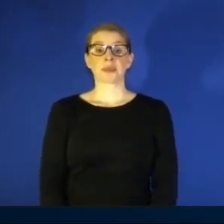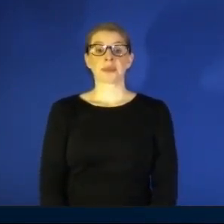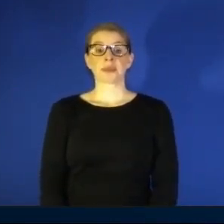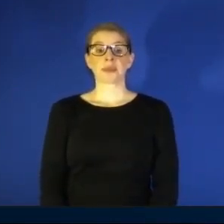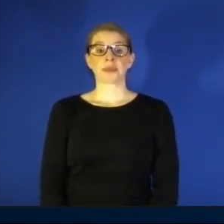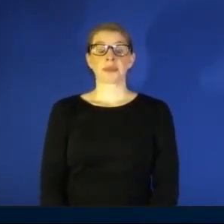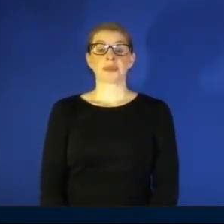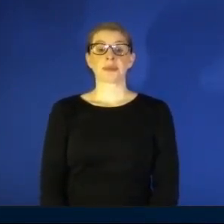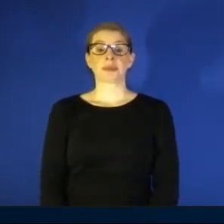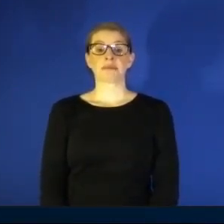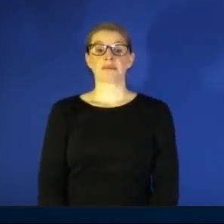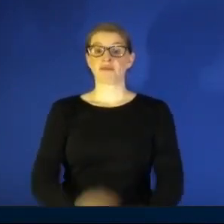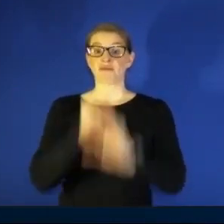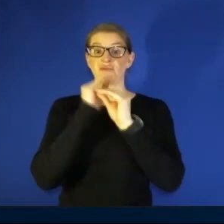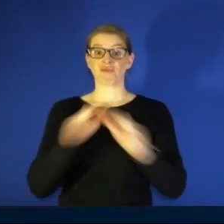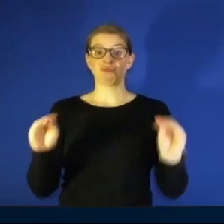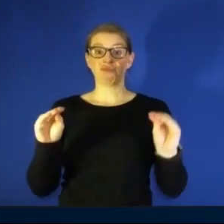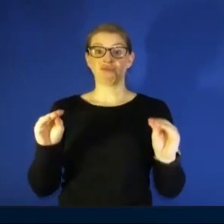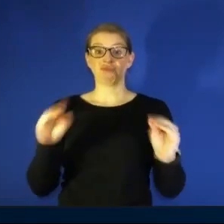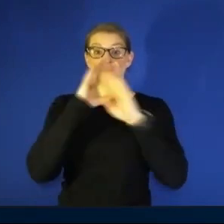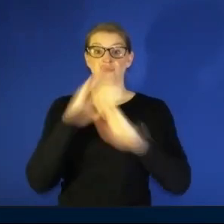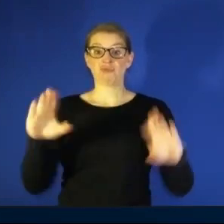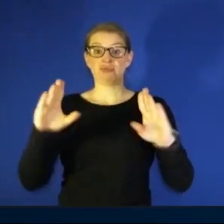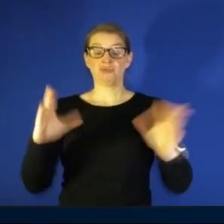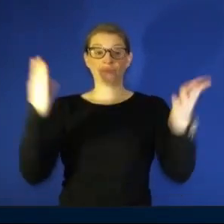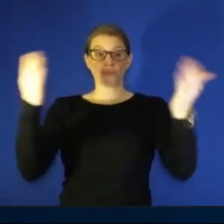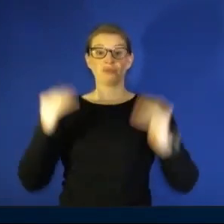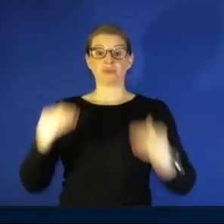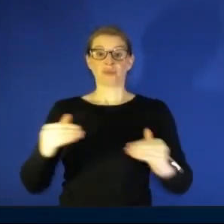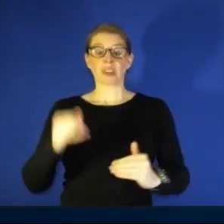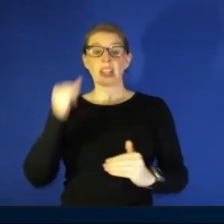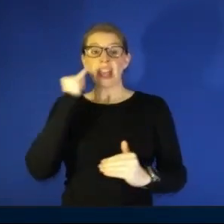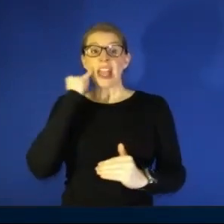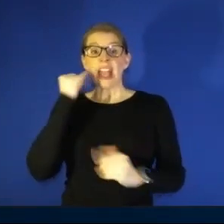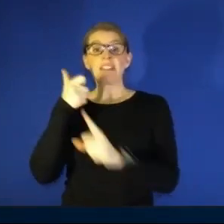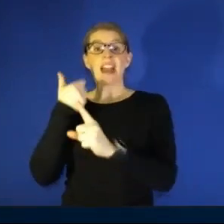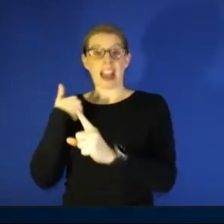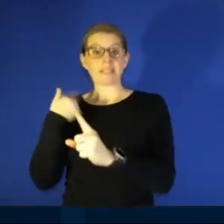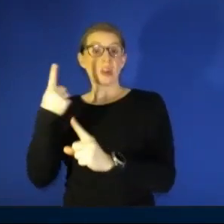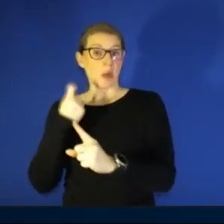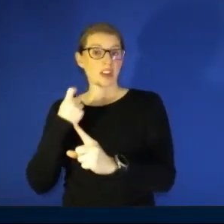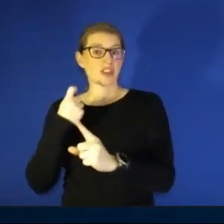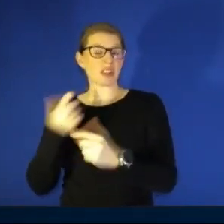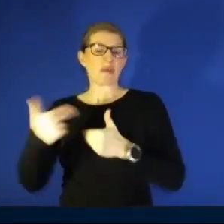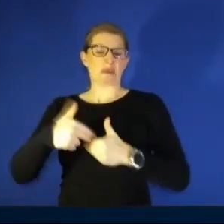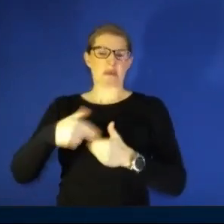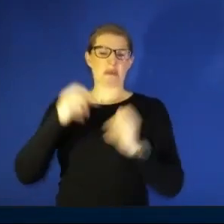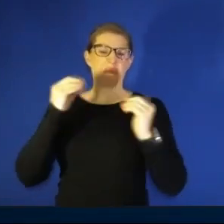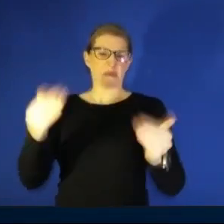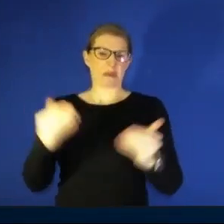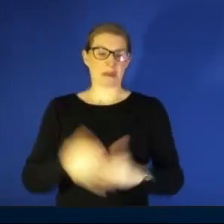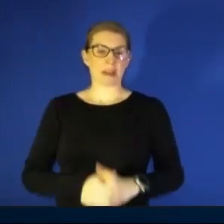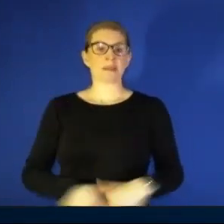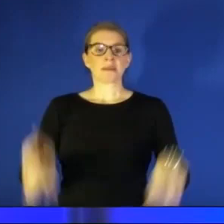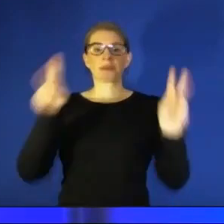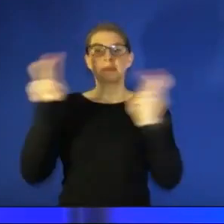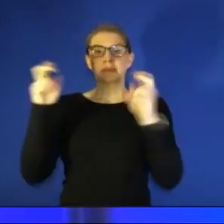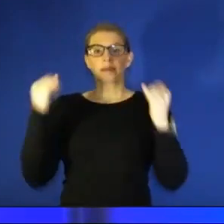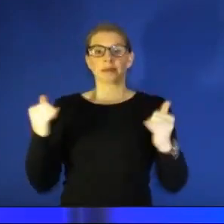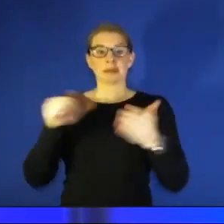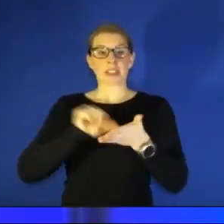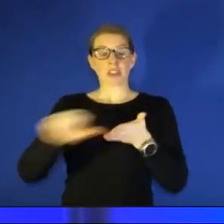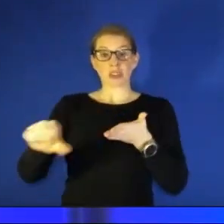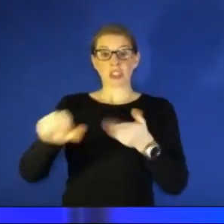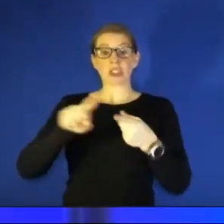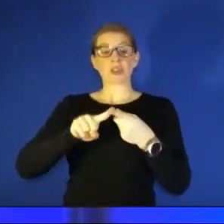We good? All right, we're going to move on. Jump back in if you do have one. Okay, so let's get to our topic today. From surgeries to emergency